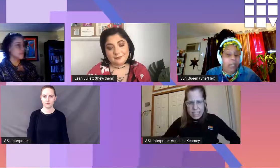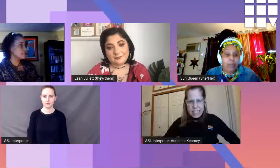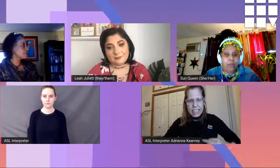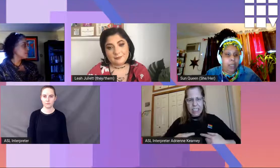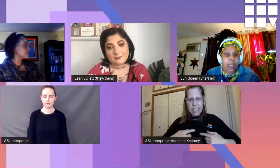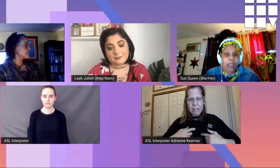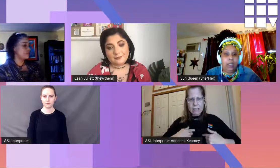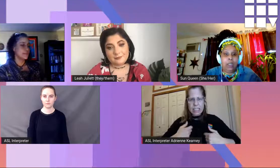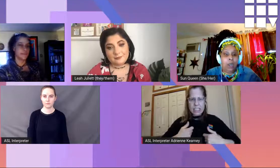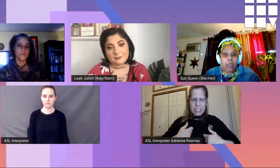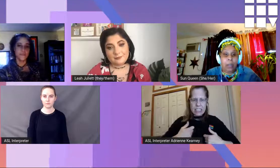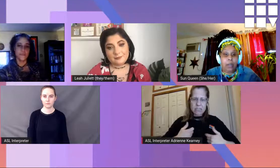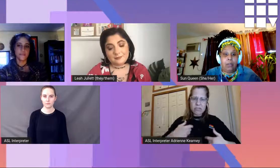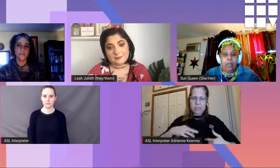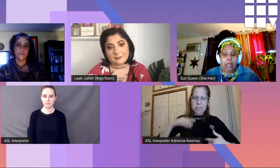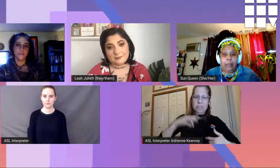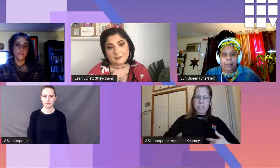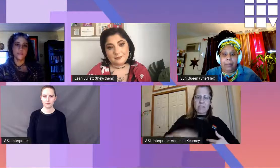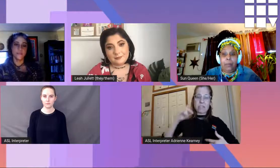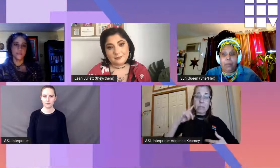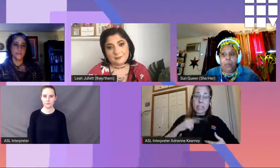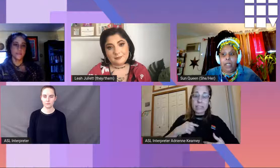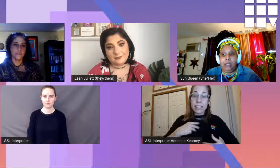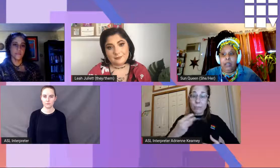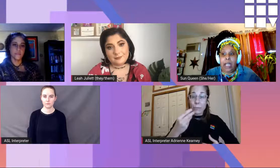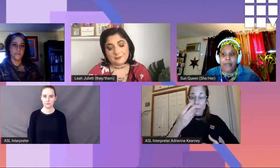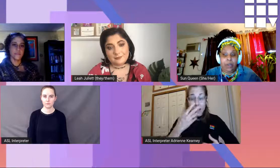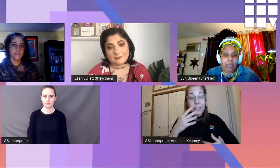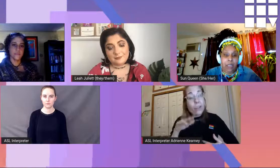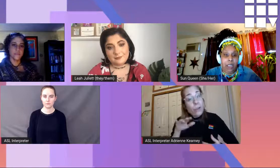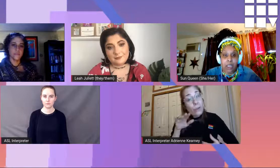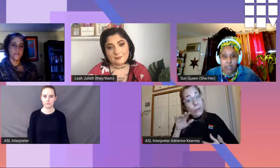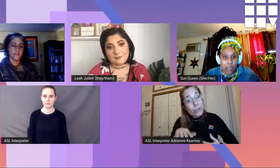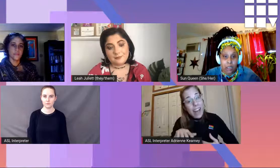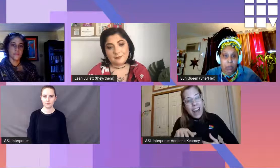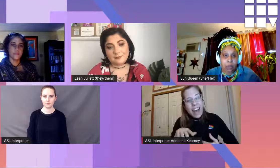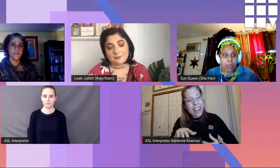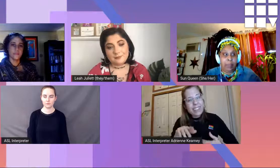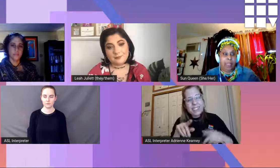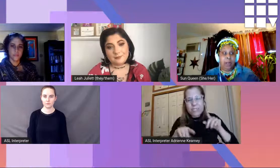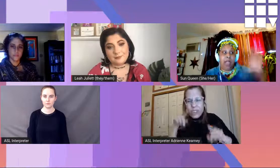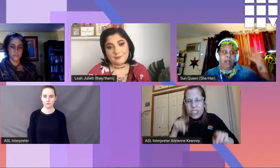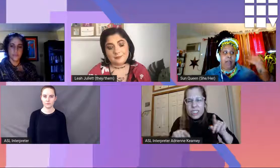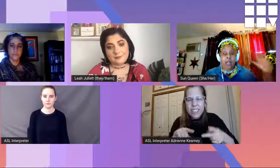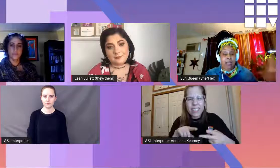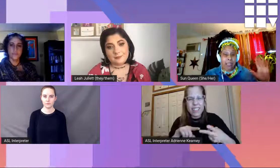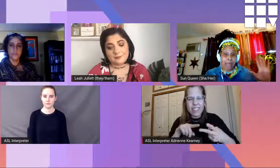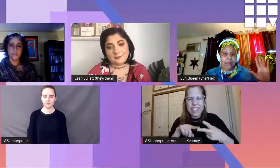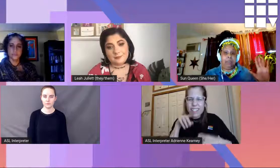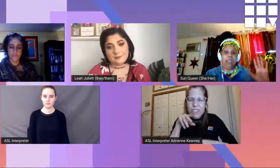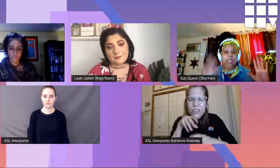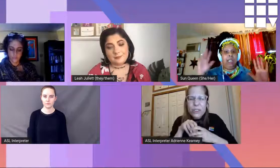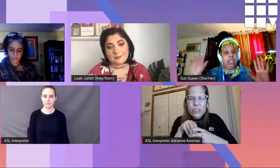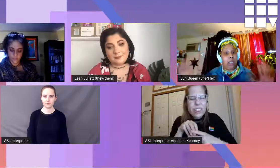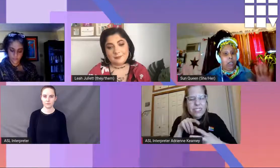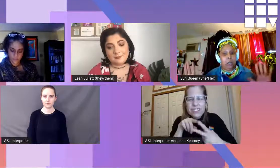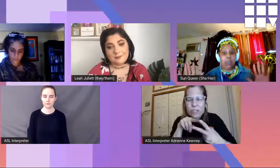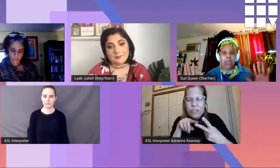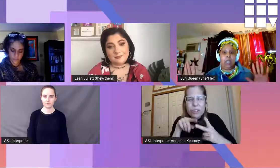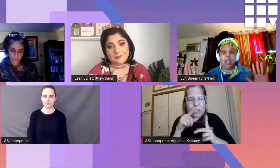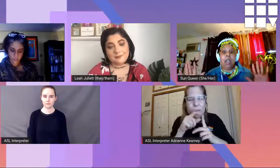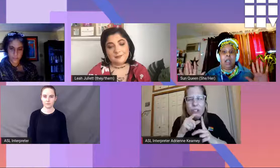what are we really talking about with diversity and inclusion? Because we have diversity